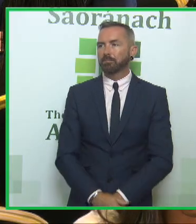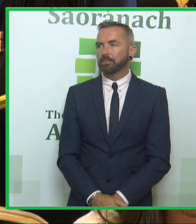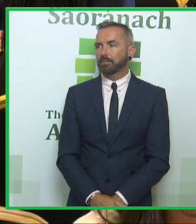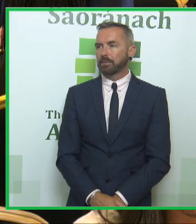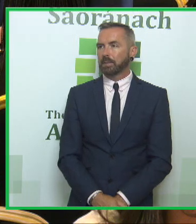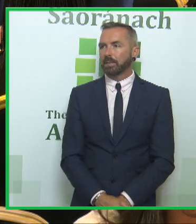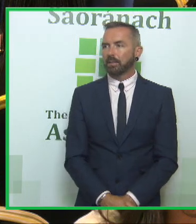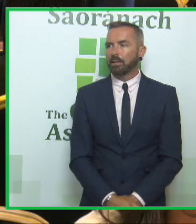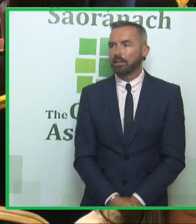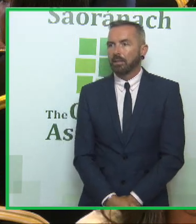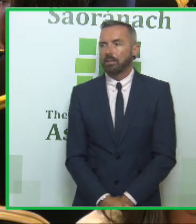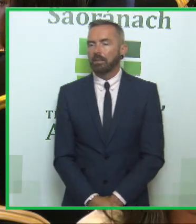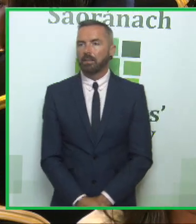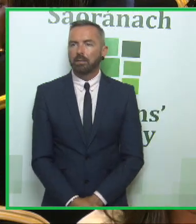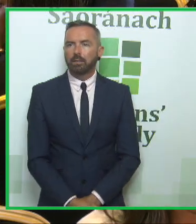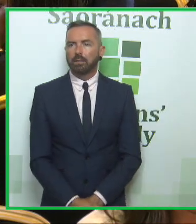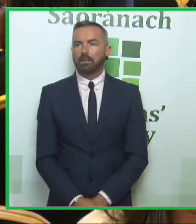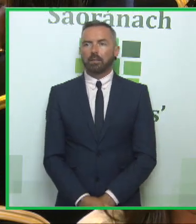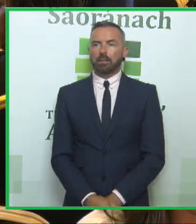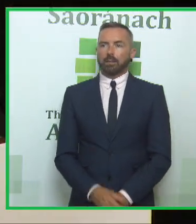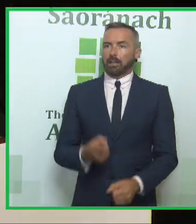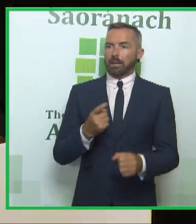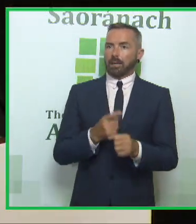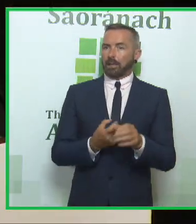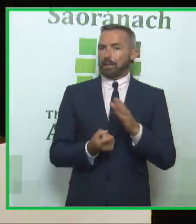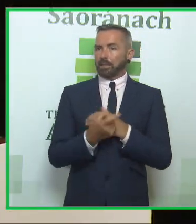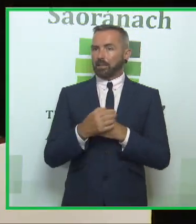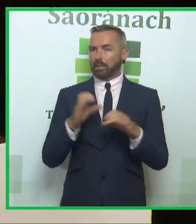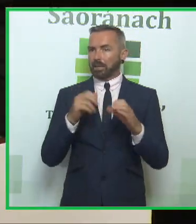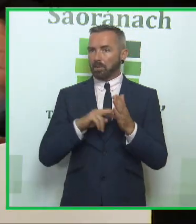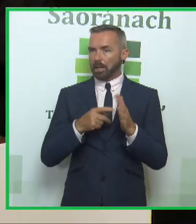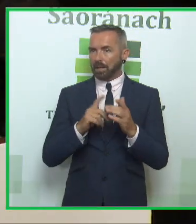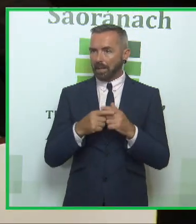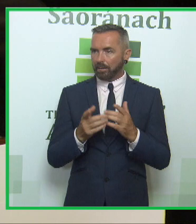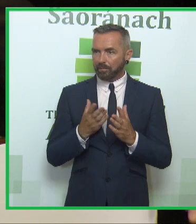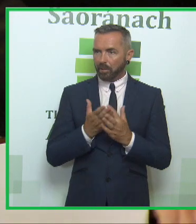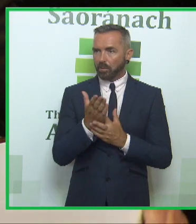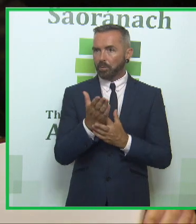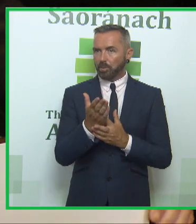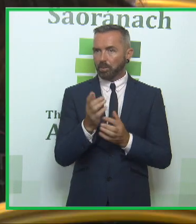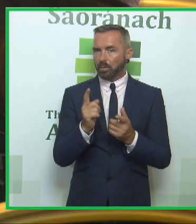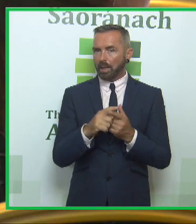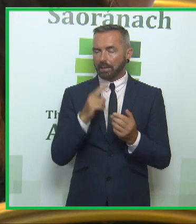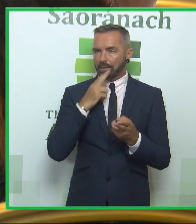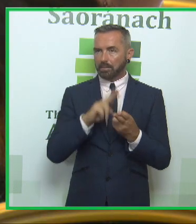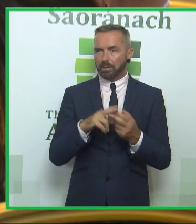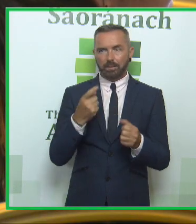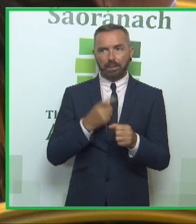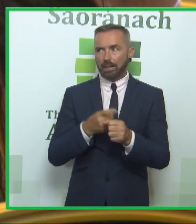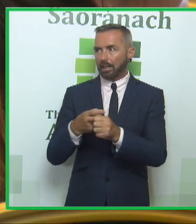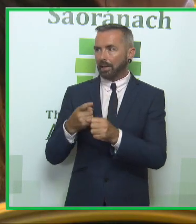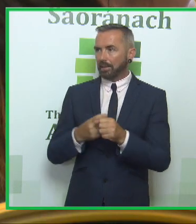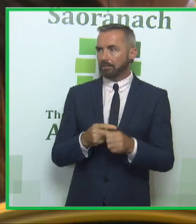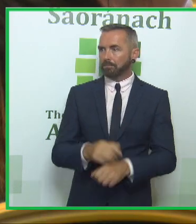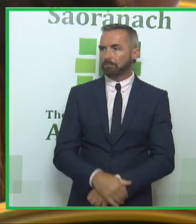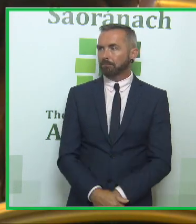Thanks again, and again, the whole issue of care plans and follow through, excuse me, and stigmatisation, how much it's coming through again